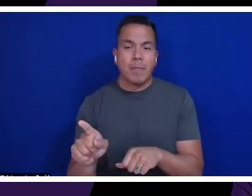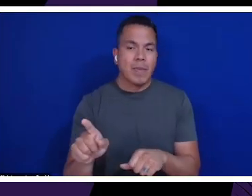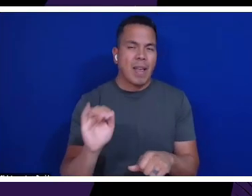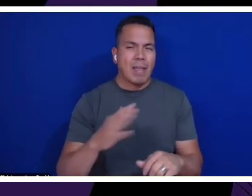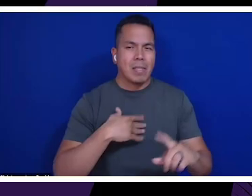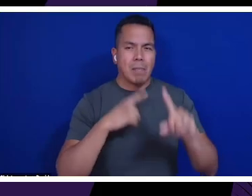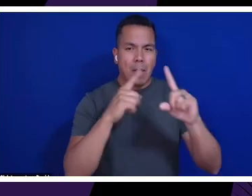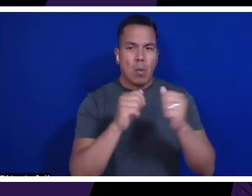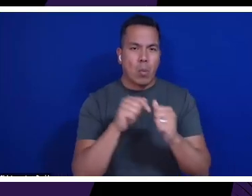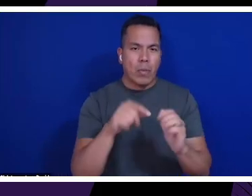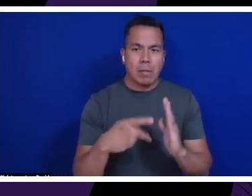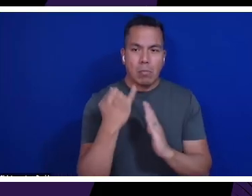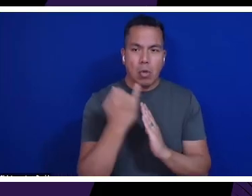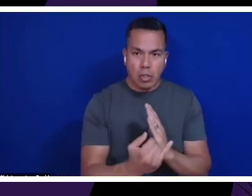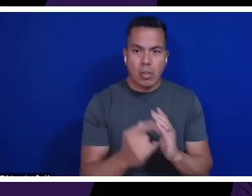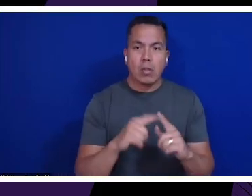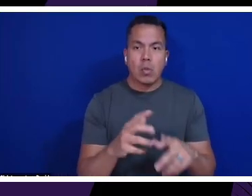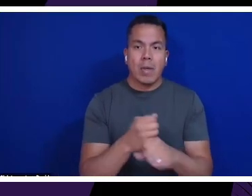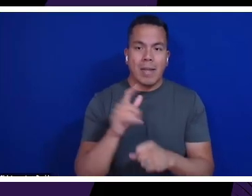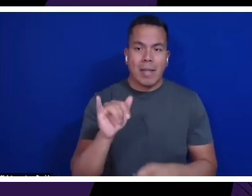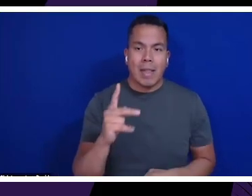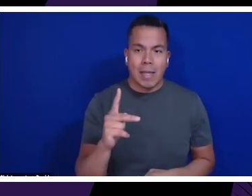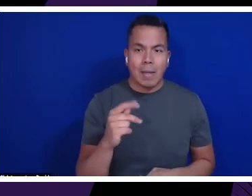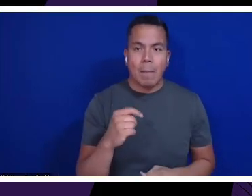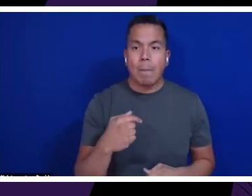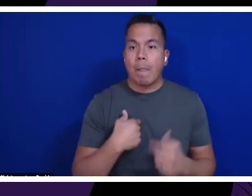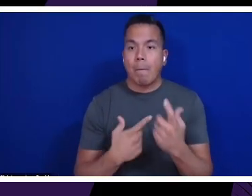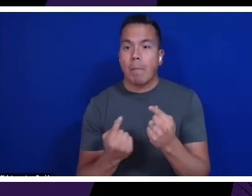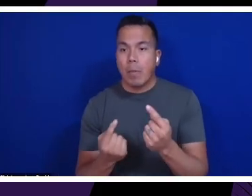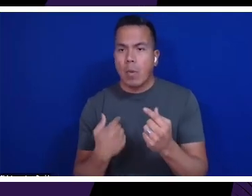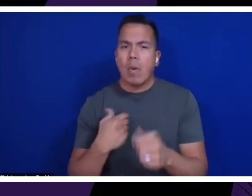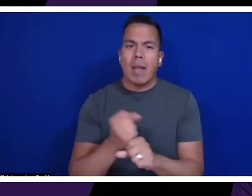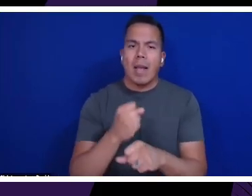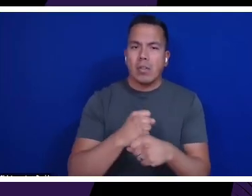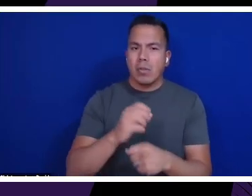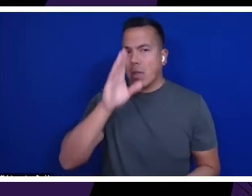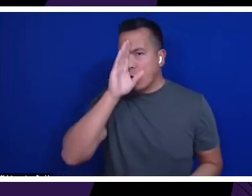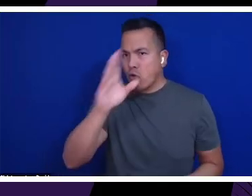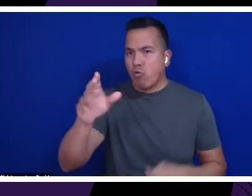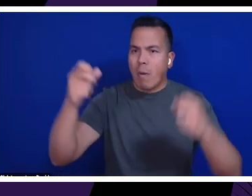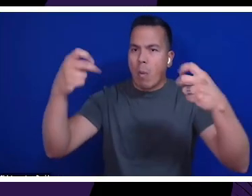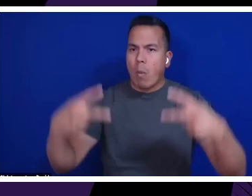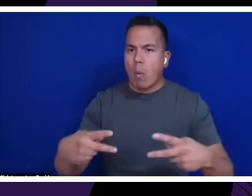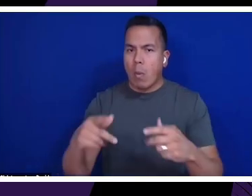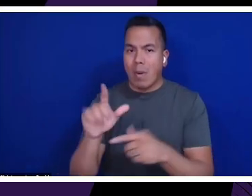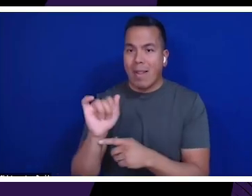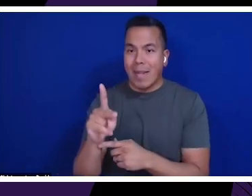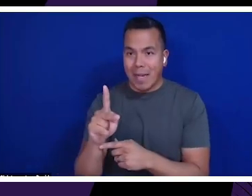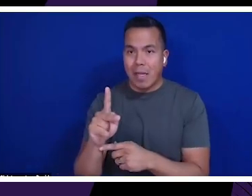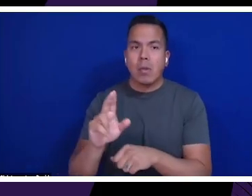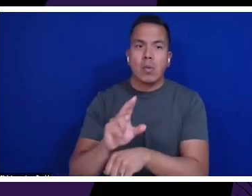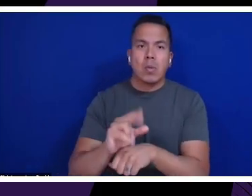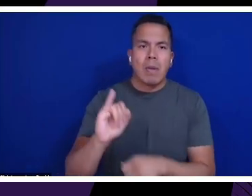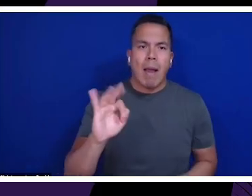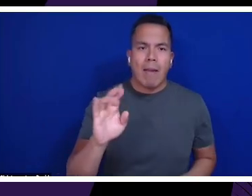this project, to get the link. So what I wanted to do is to generate a direct code link, right, using iframe. I